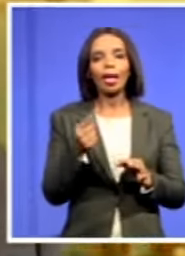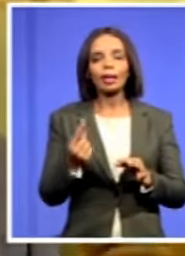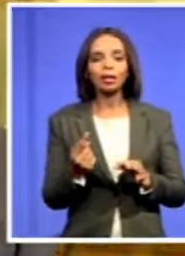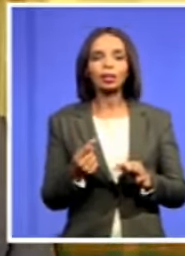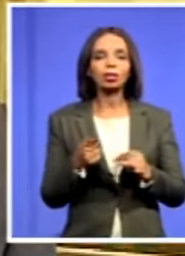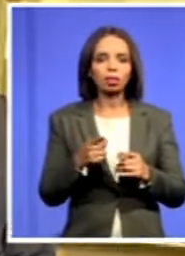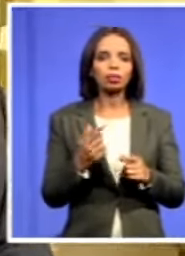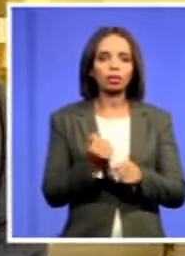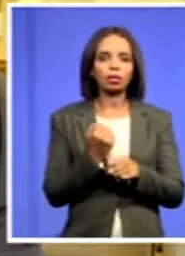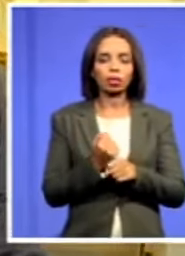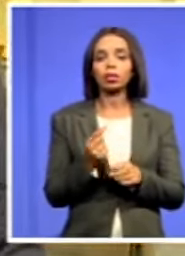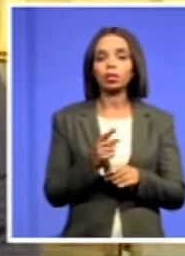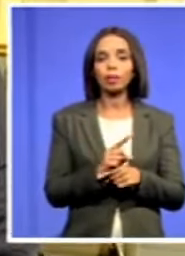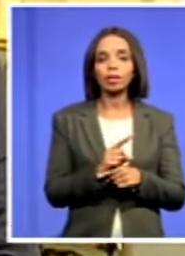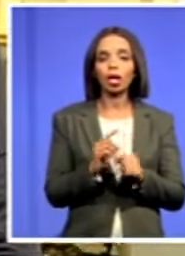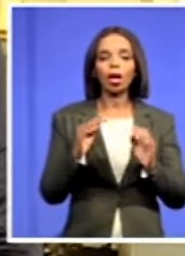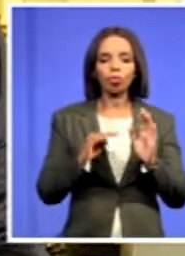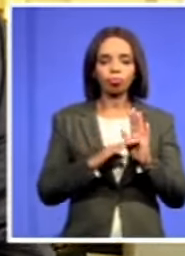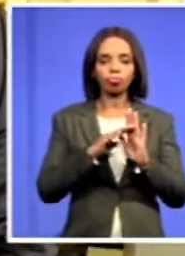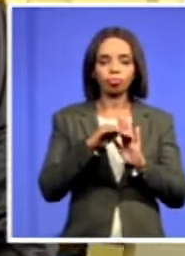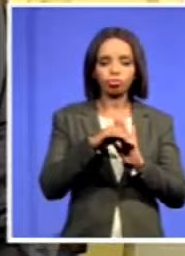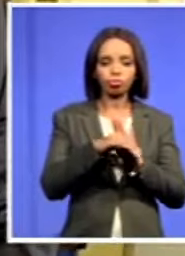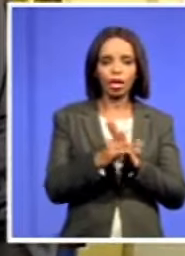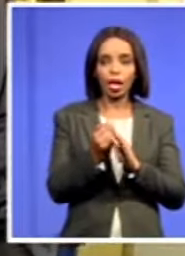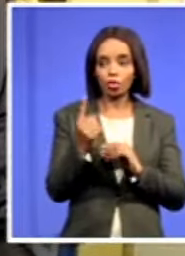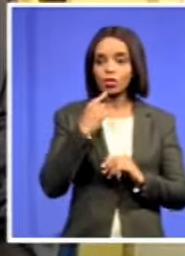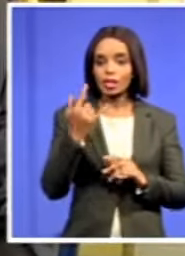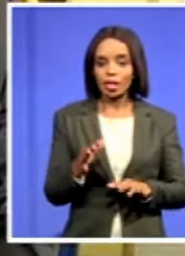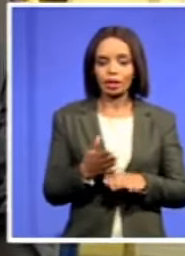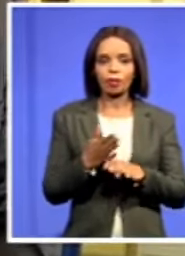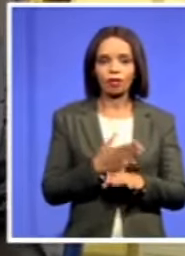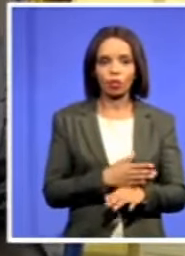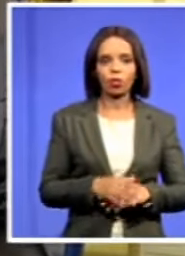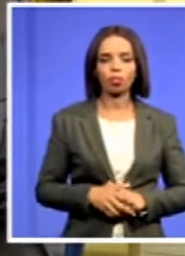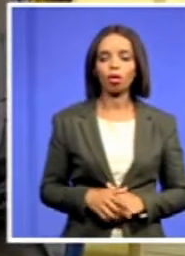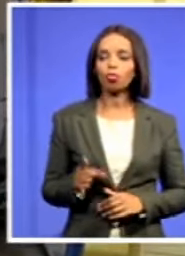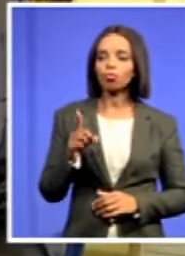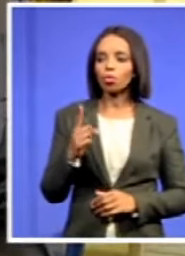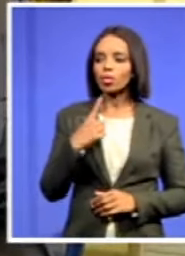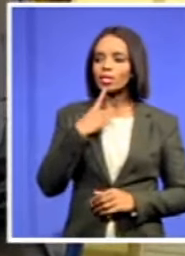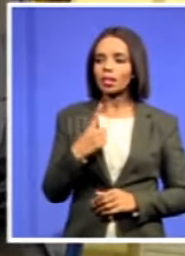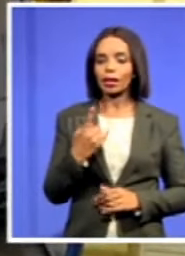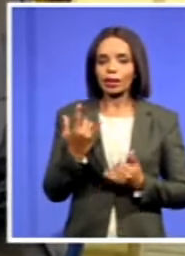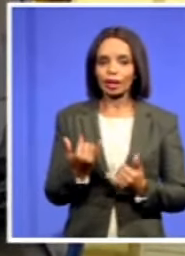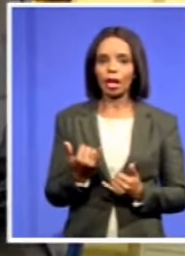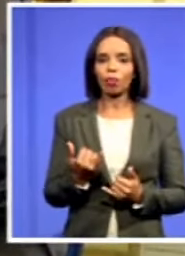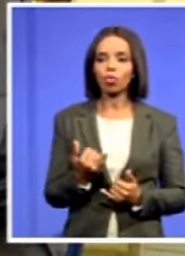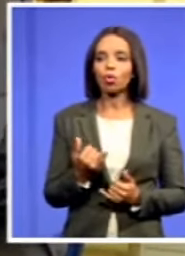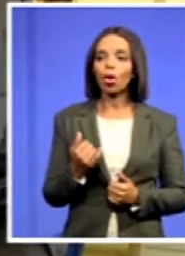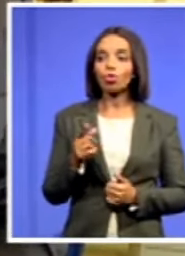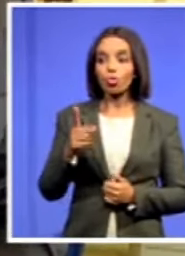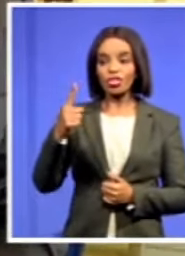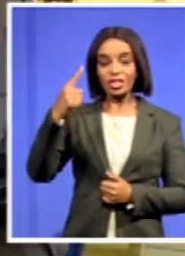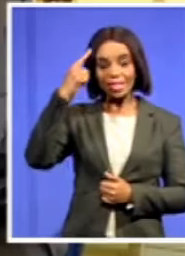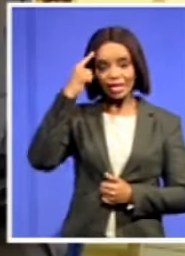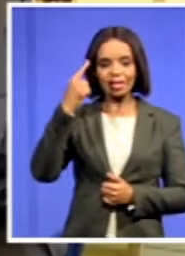And doctor, talking about this holistic analysis, do you think it's currently being conducted? Because some are saying it appears